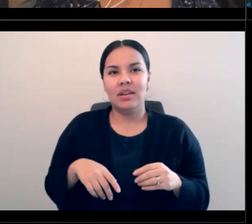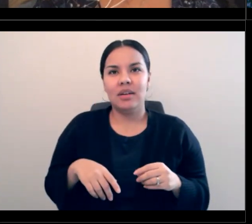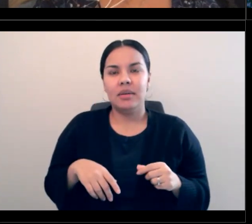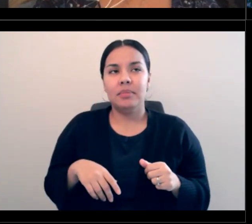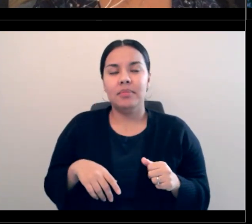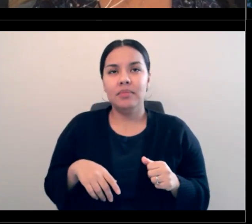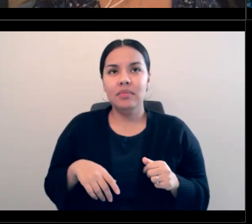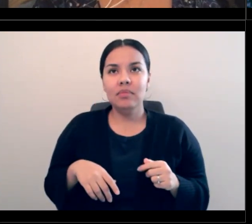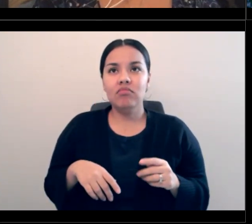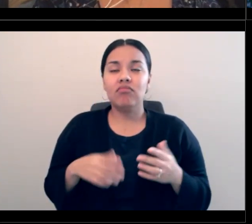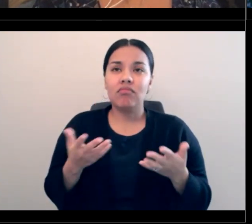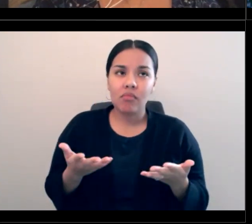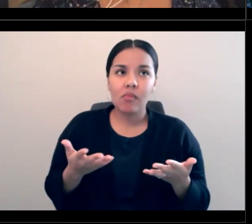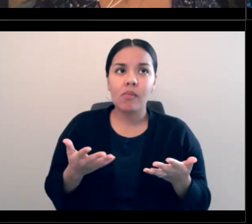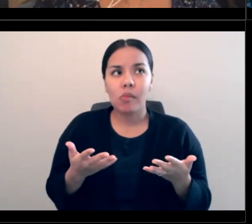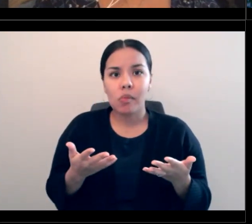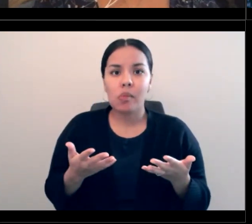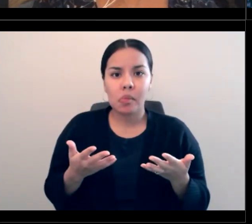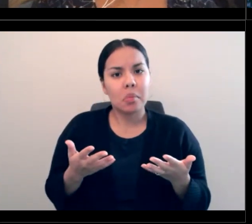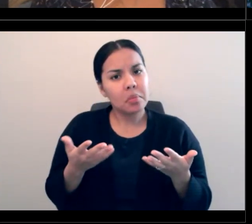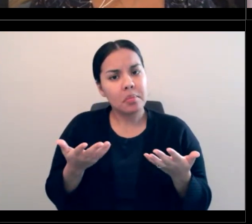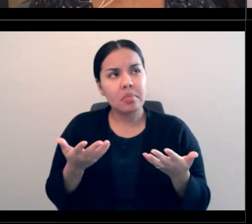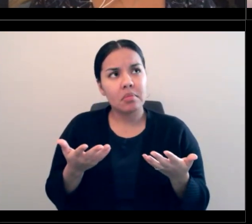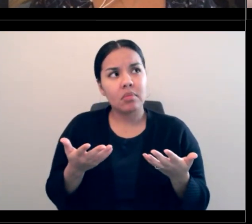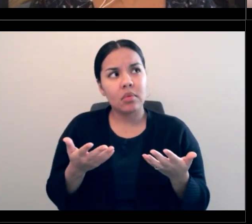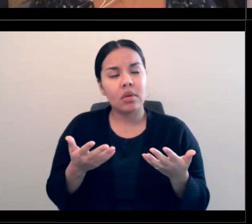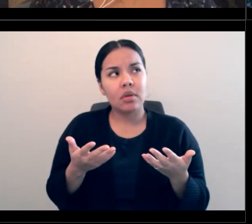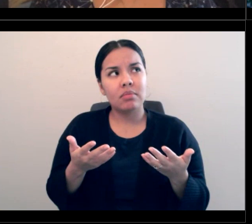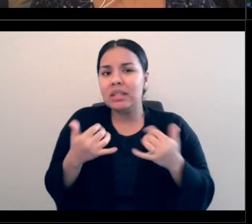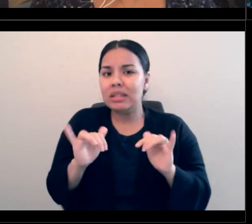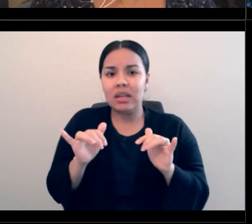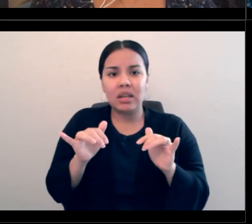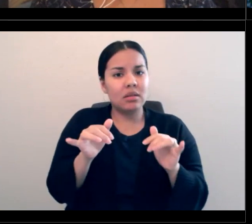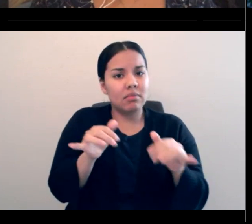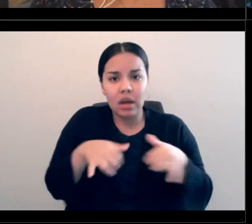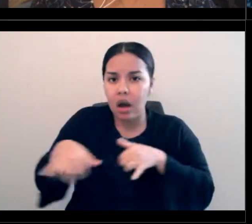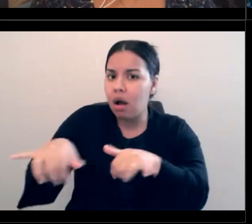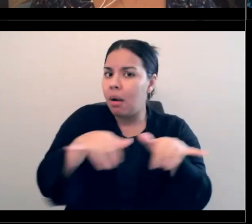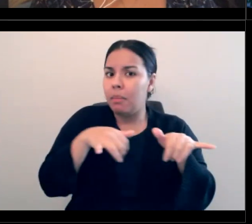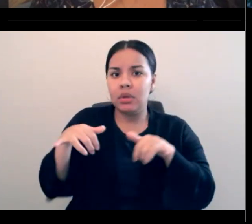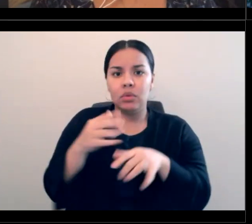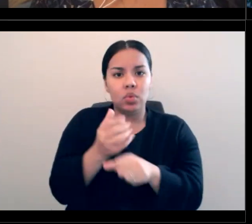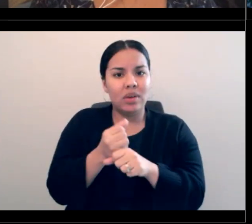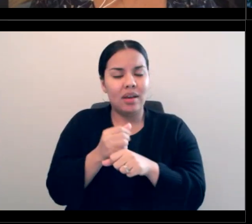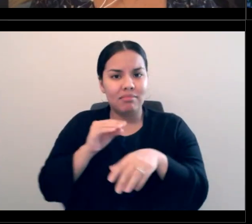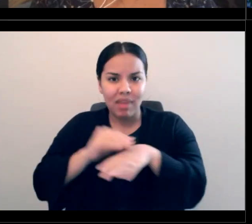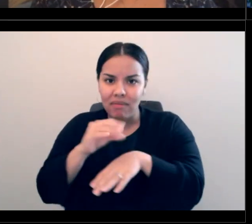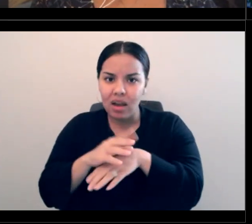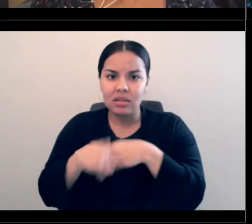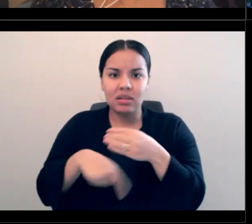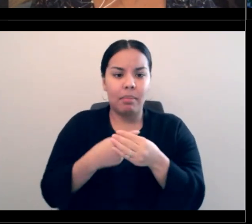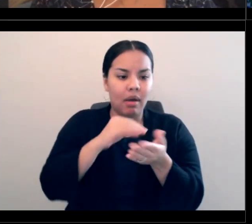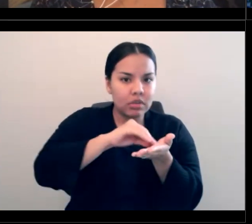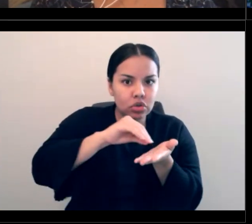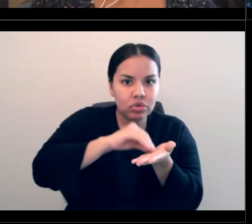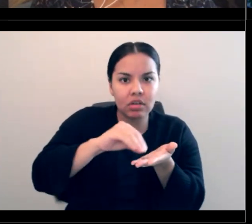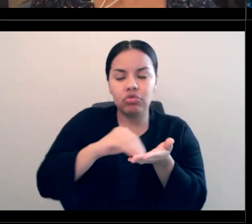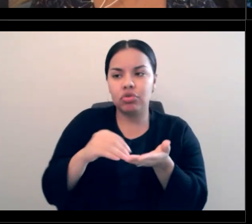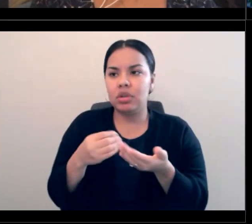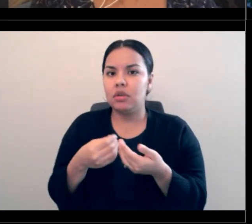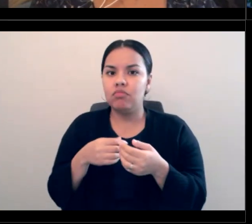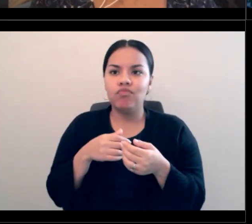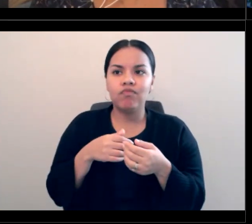But that being said, it is very common to get advice about things like your dissertation or get help on ideas